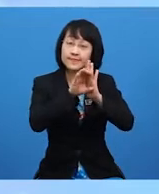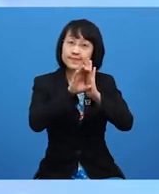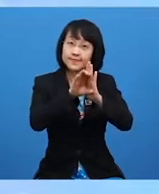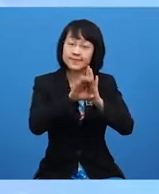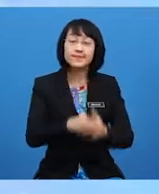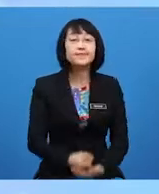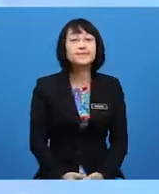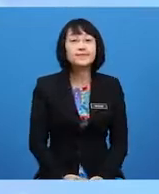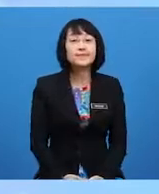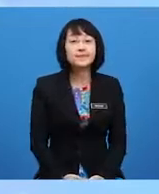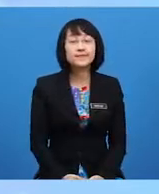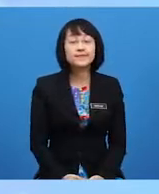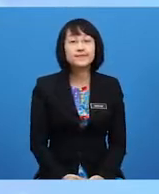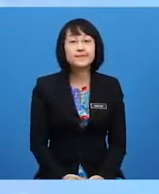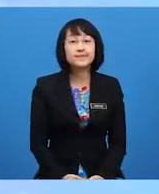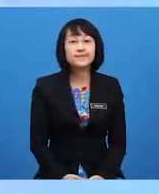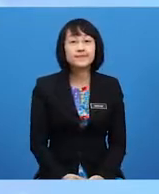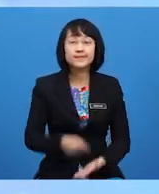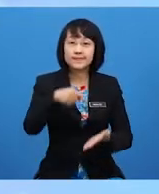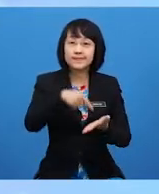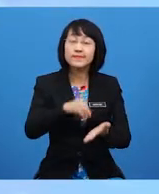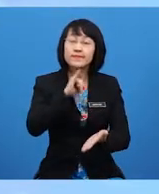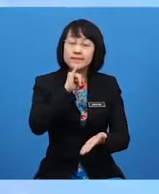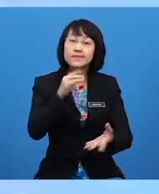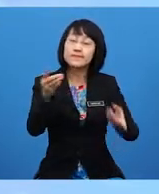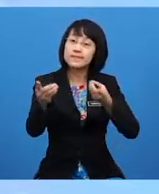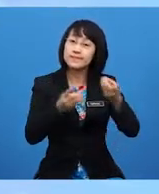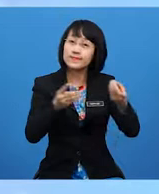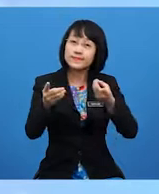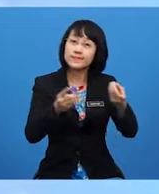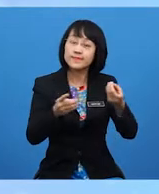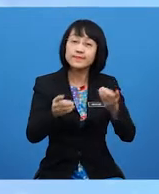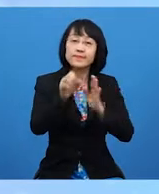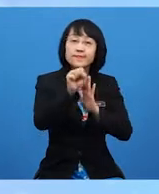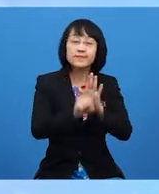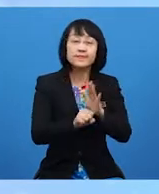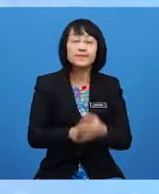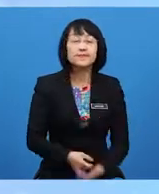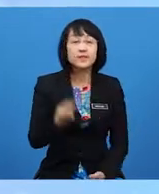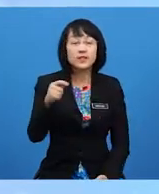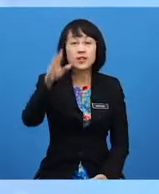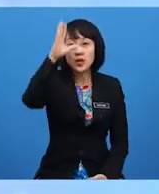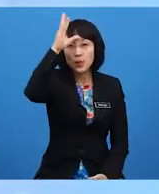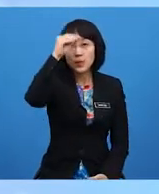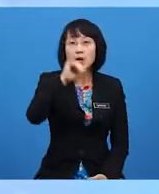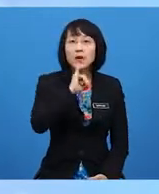this is the description. The boy is reading under a tree.